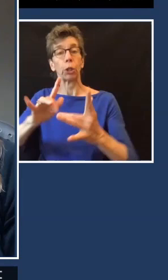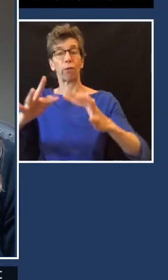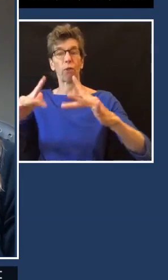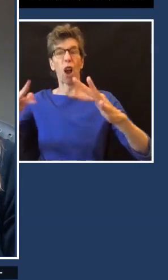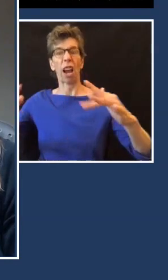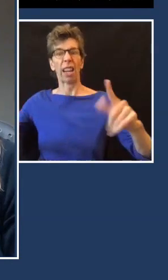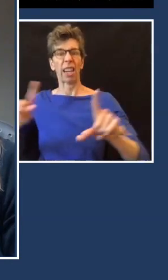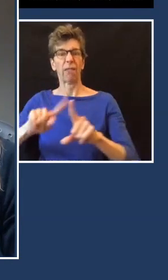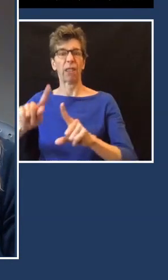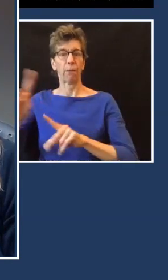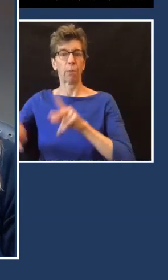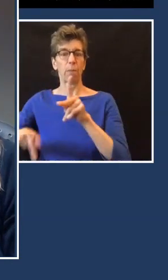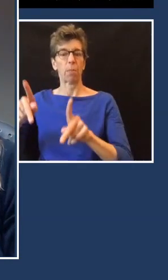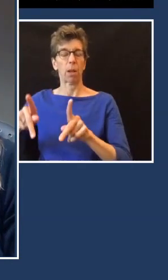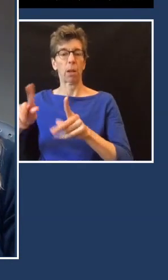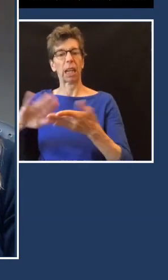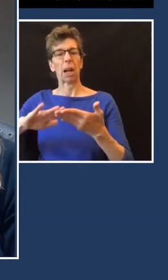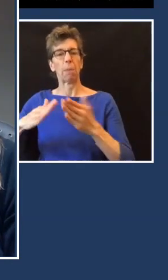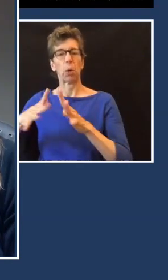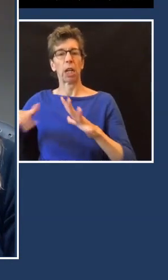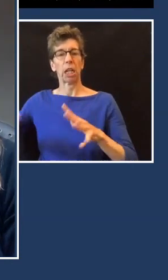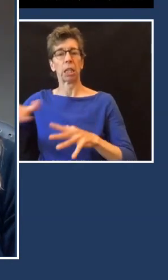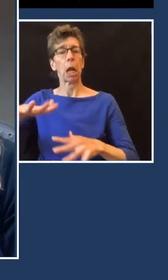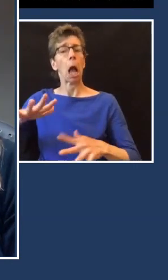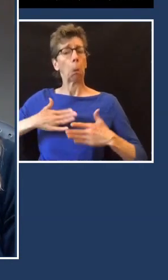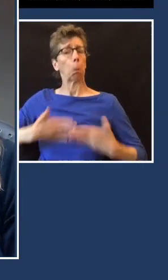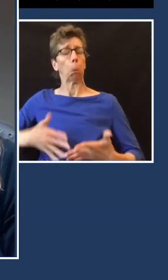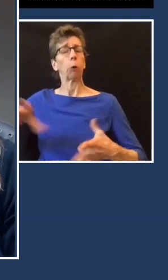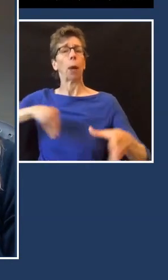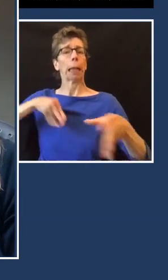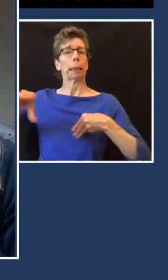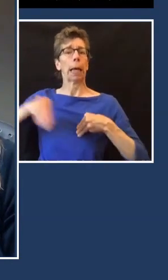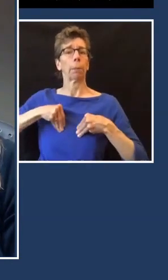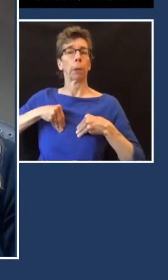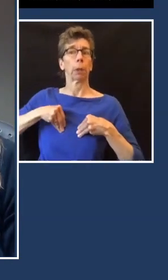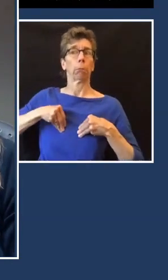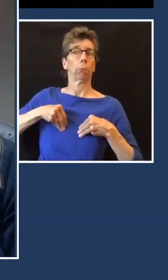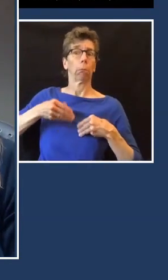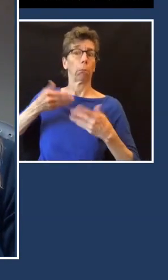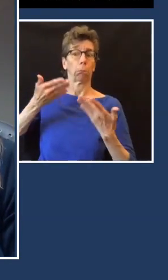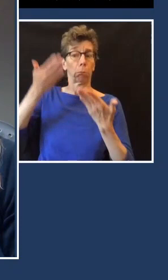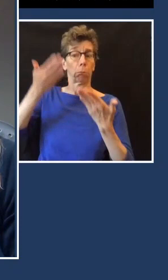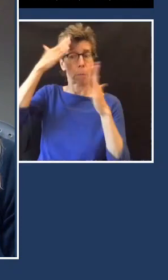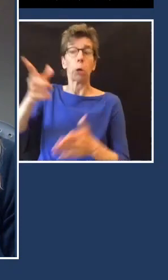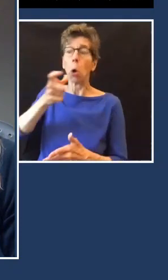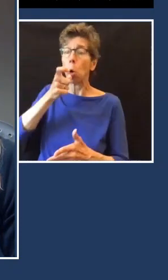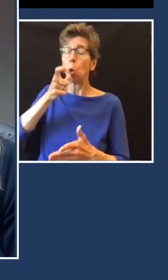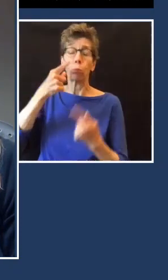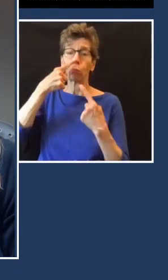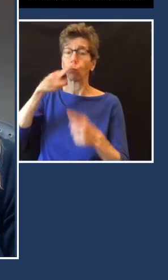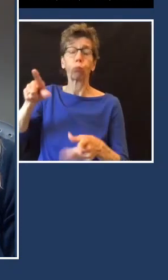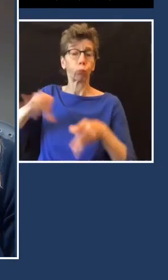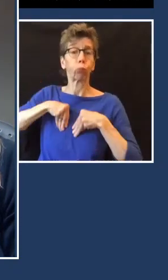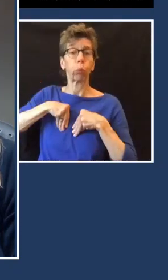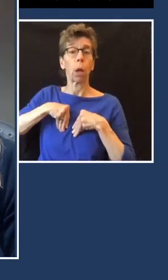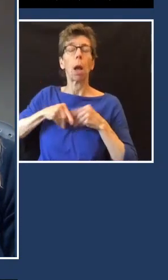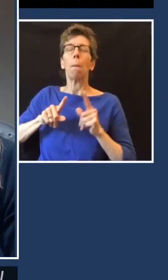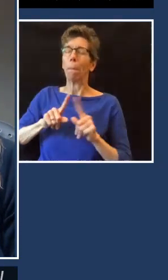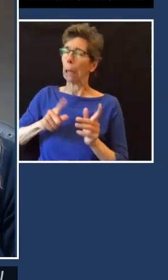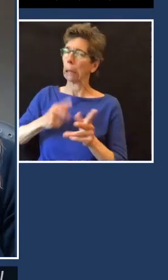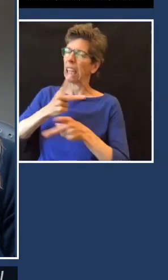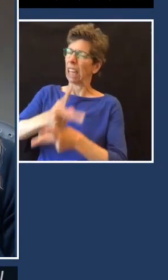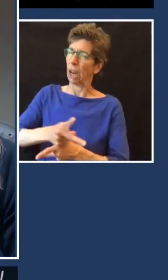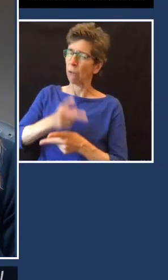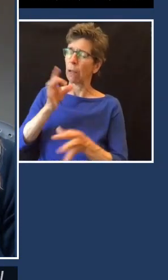I would typically accept most invites, even if I do not personally know them, but only if they appear to be legitimate.